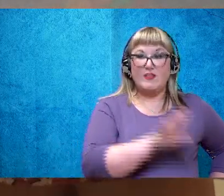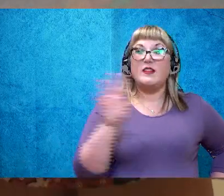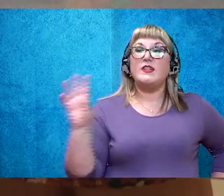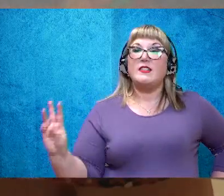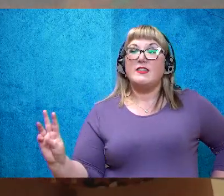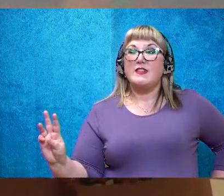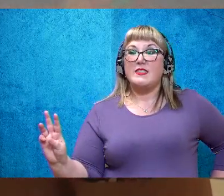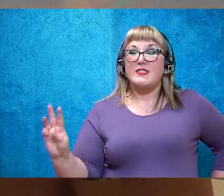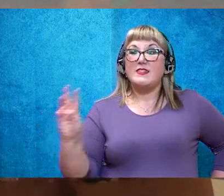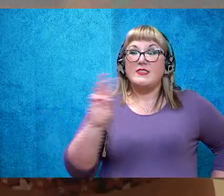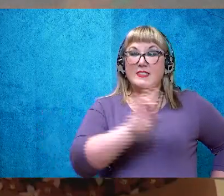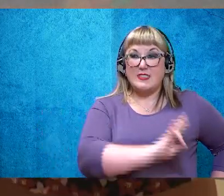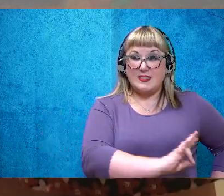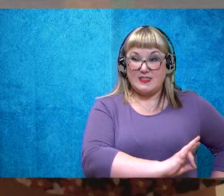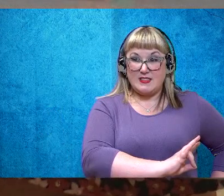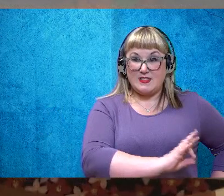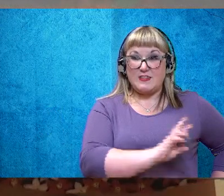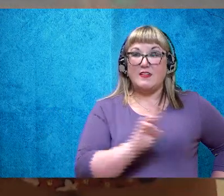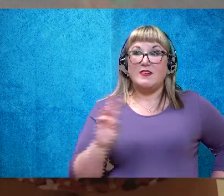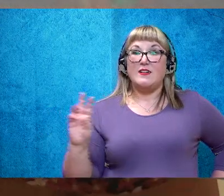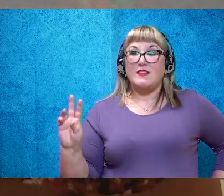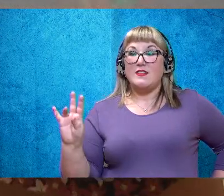5, 6,